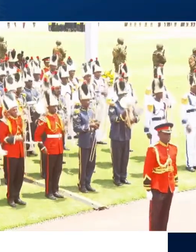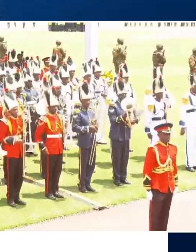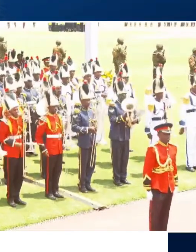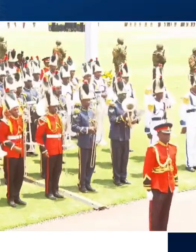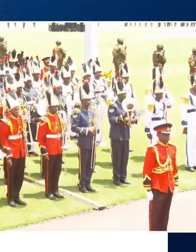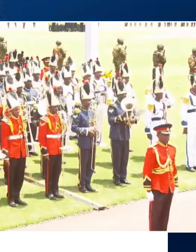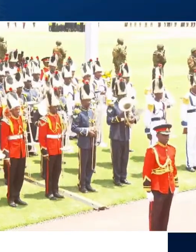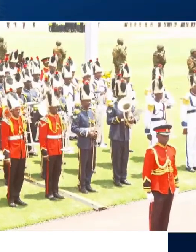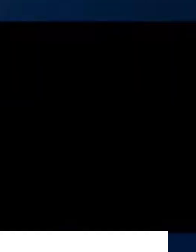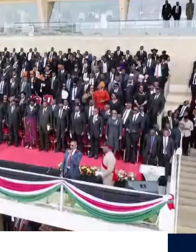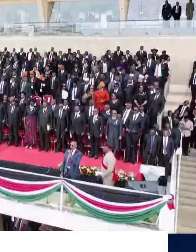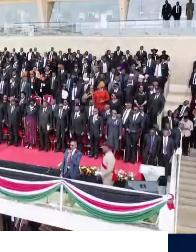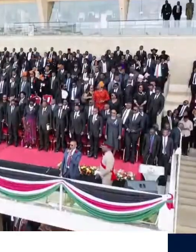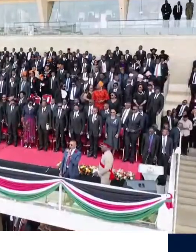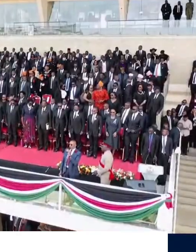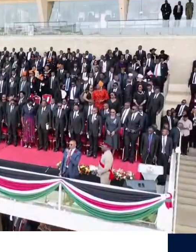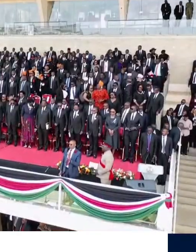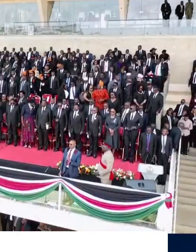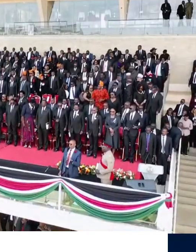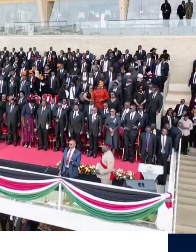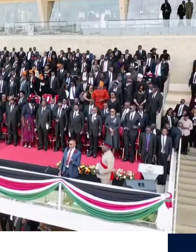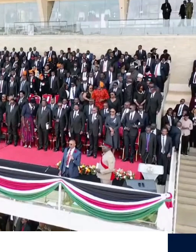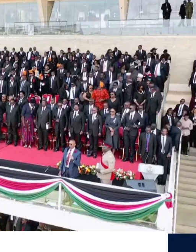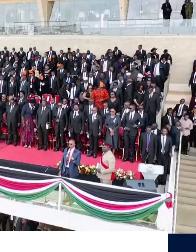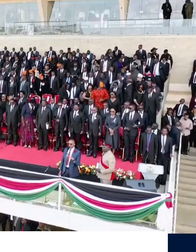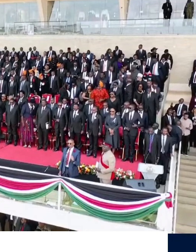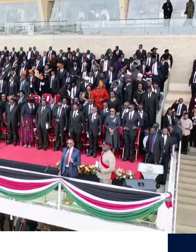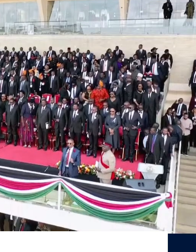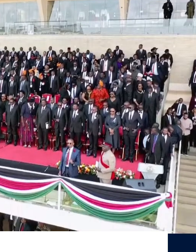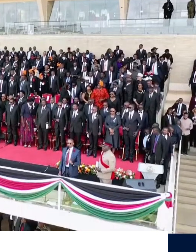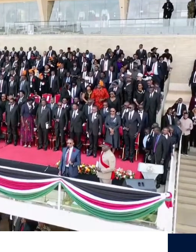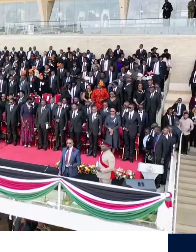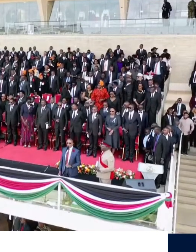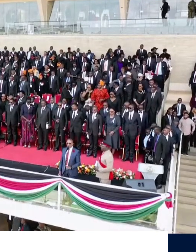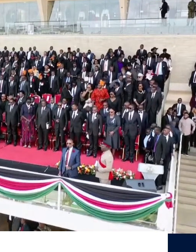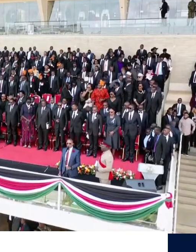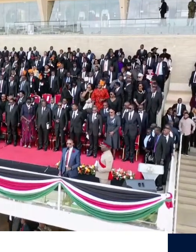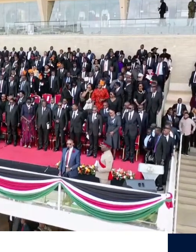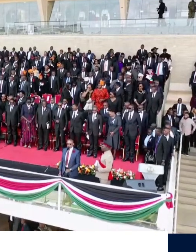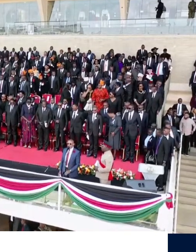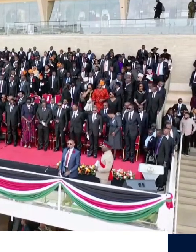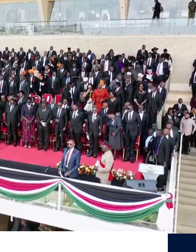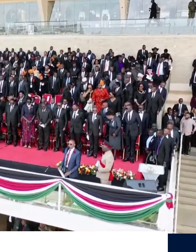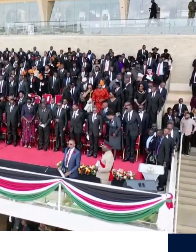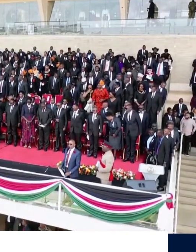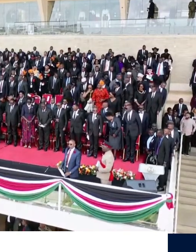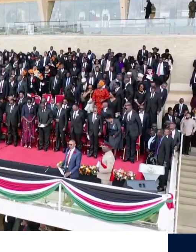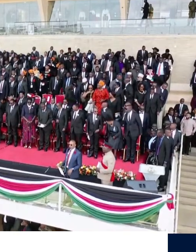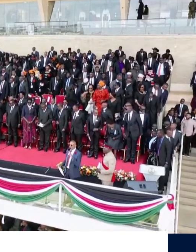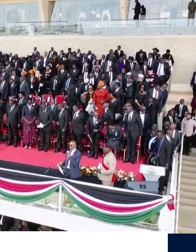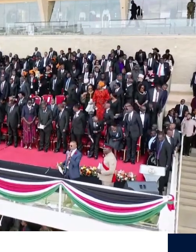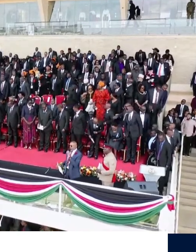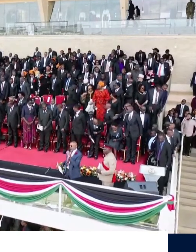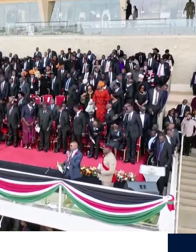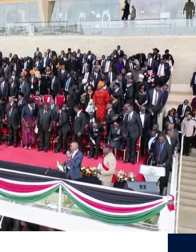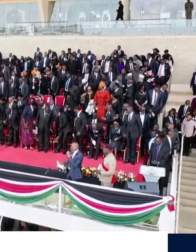Na kwa sasa naomba tafadhali tuweze kuketi na kutulia ili tuelekezwe vile tutakavyoona mwili. Lakini